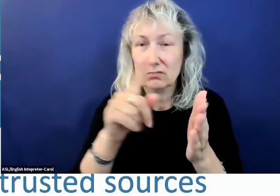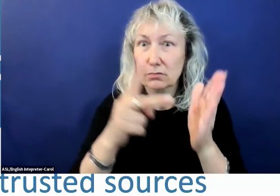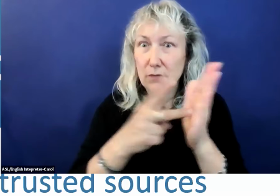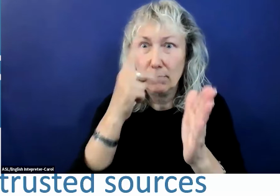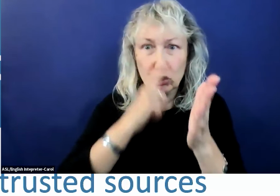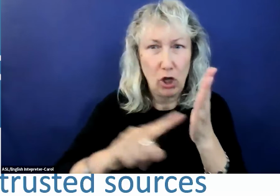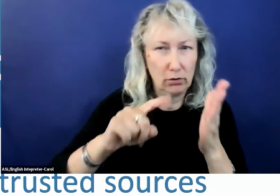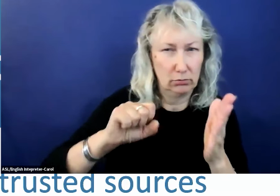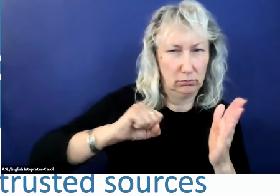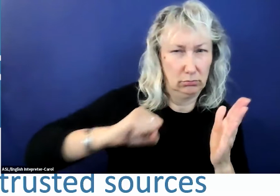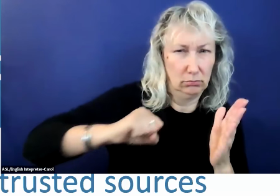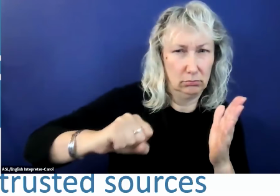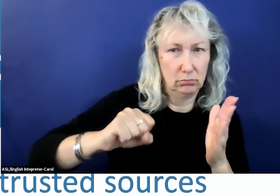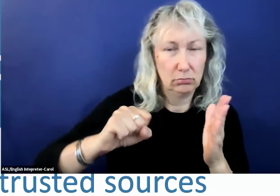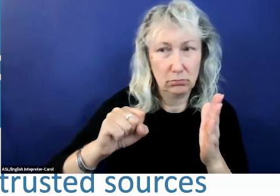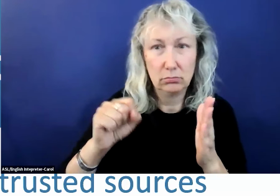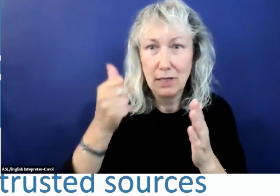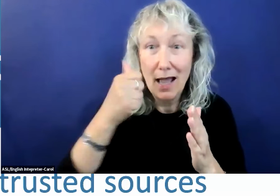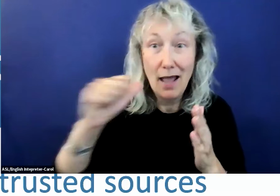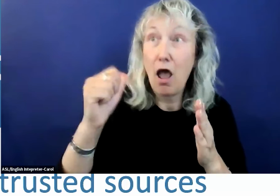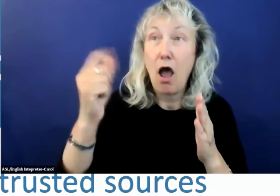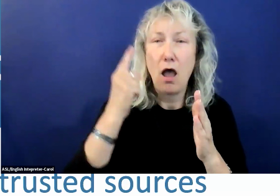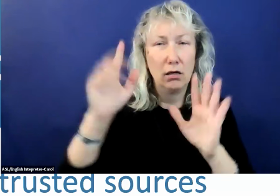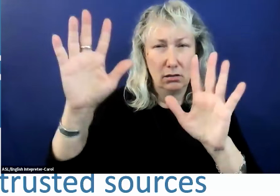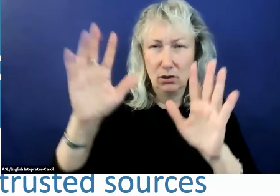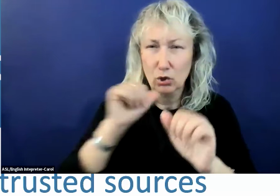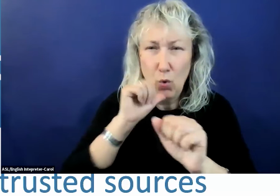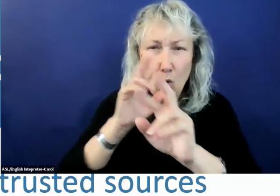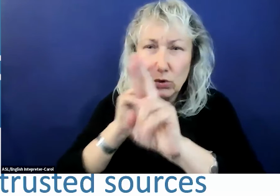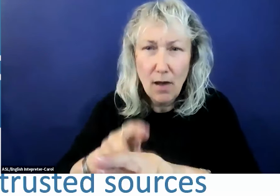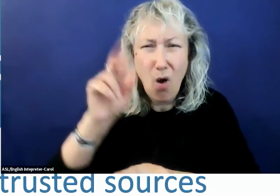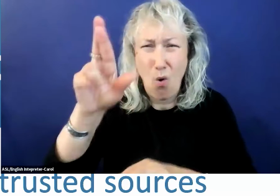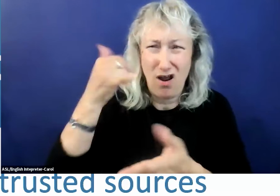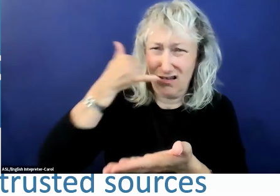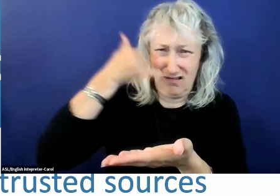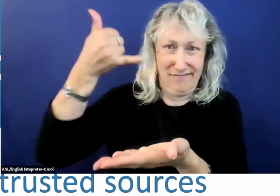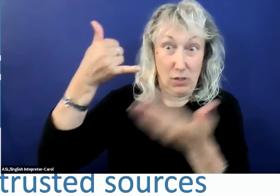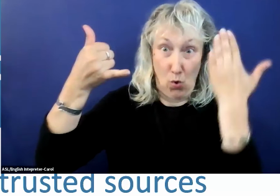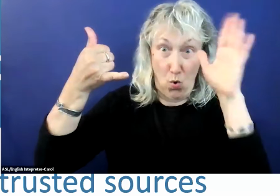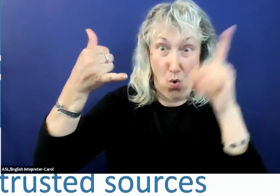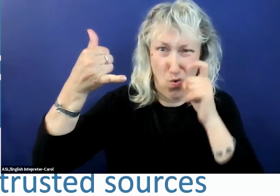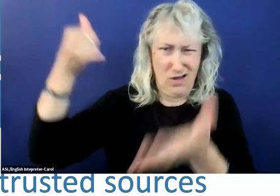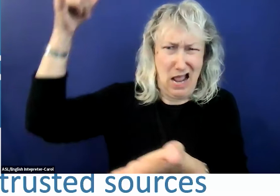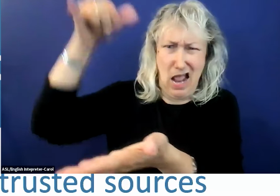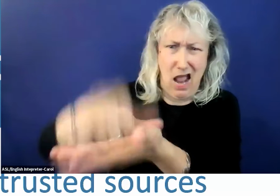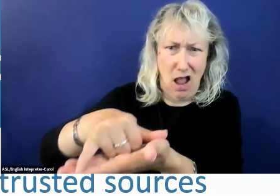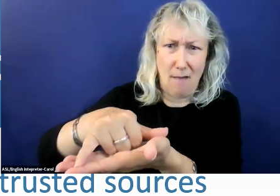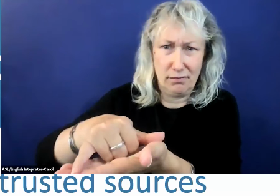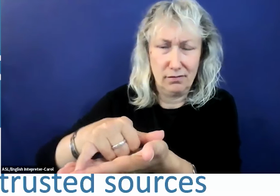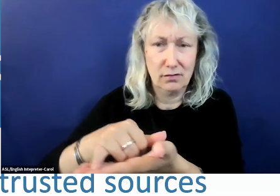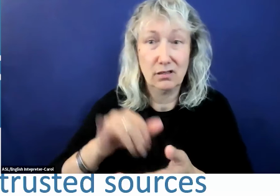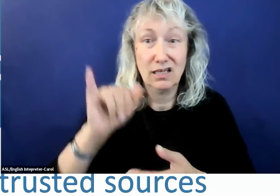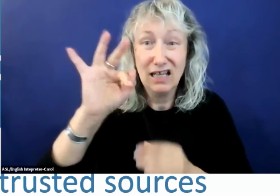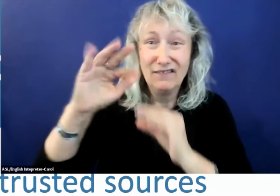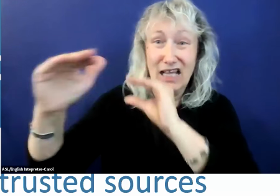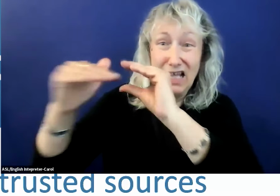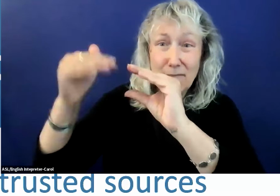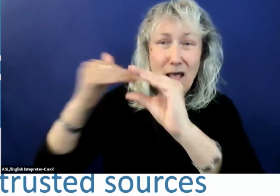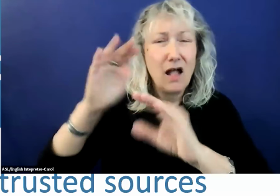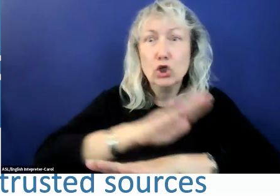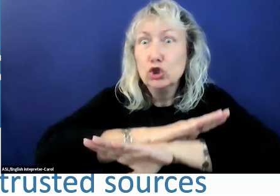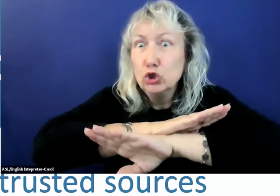of unsolicited offers. Don't respond, hang up. If you receive an email, avoid